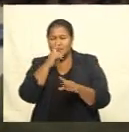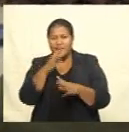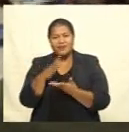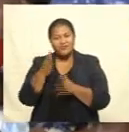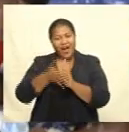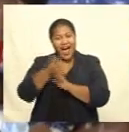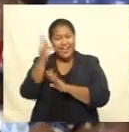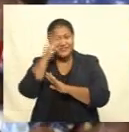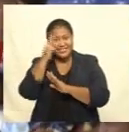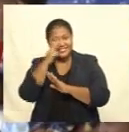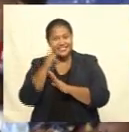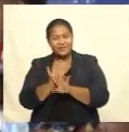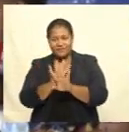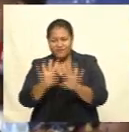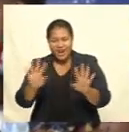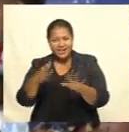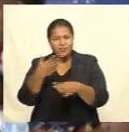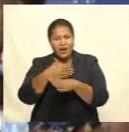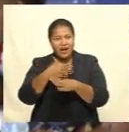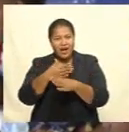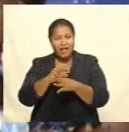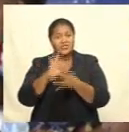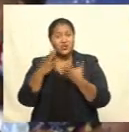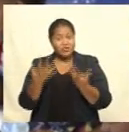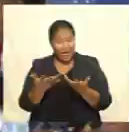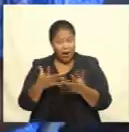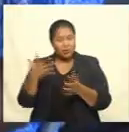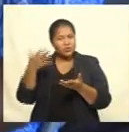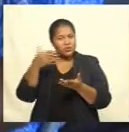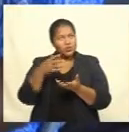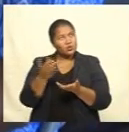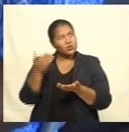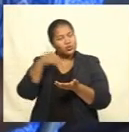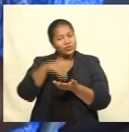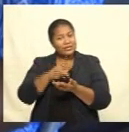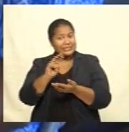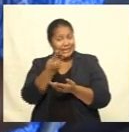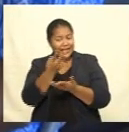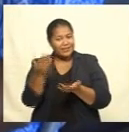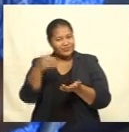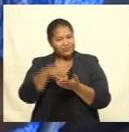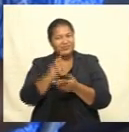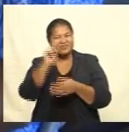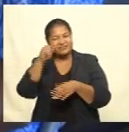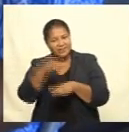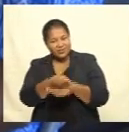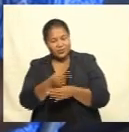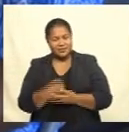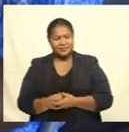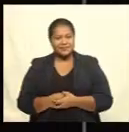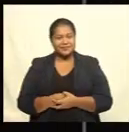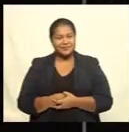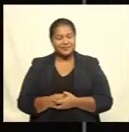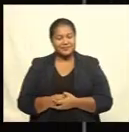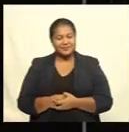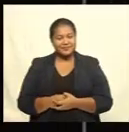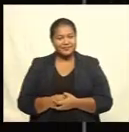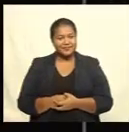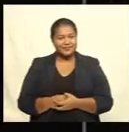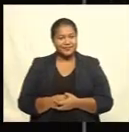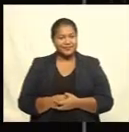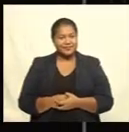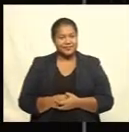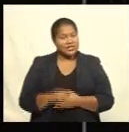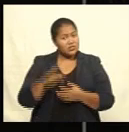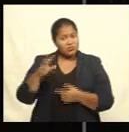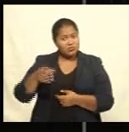The next shipment under the COVAX facility is likely to arrive in a week. Koroi Tandulala, FBC News. The